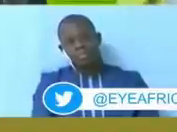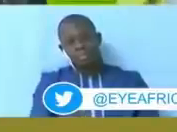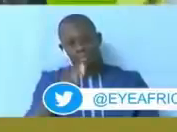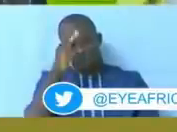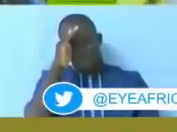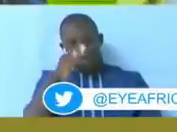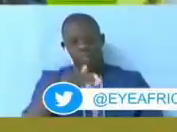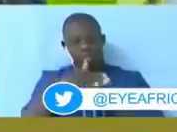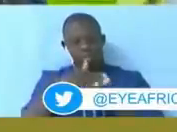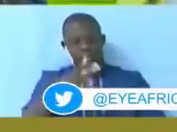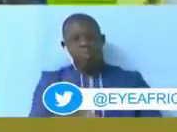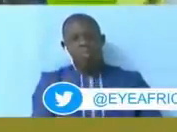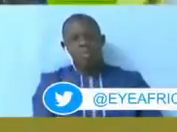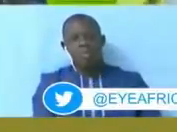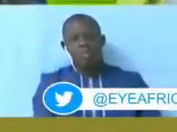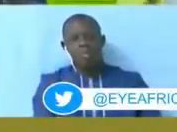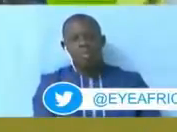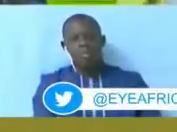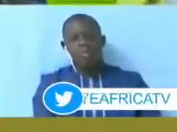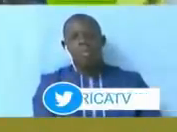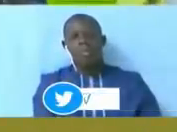Deputy Chair, you have the floor, please.